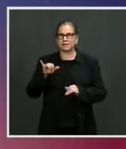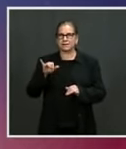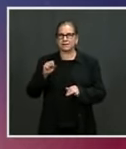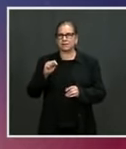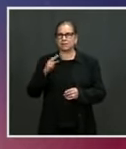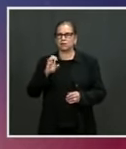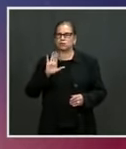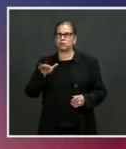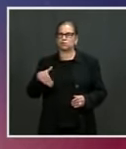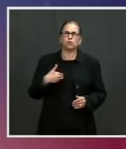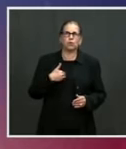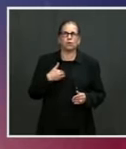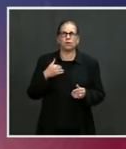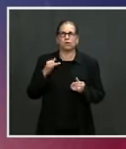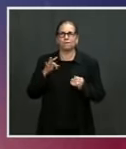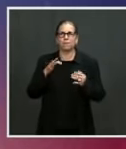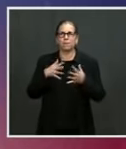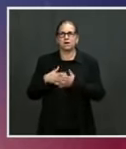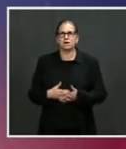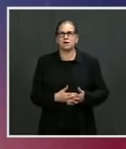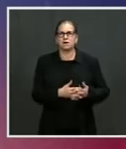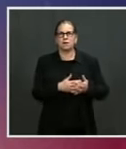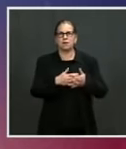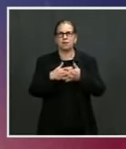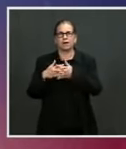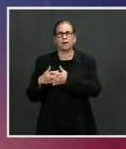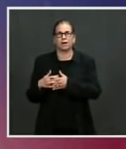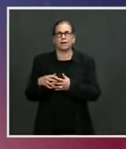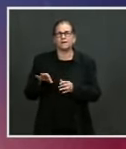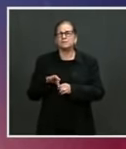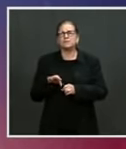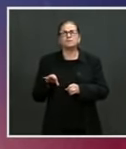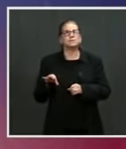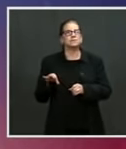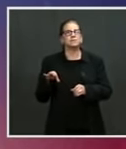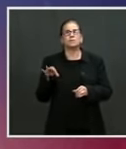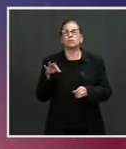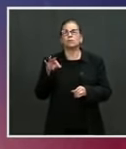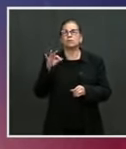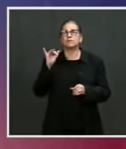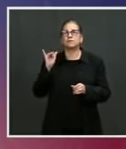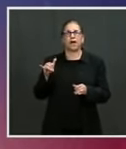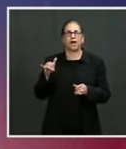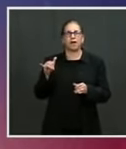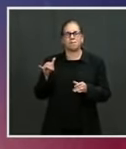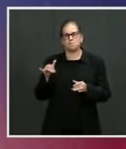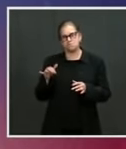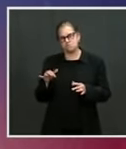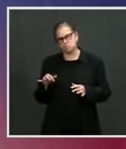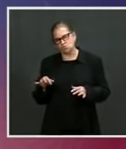And I believe it's a soul worth fighting for, and so do you. A soul worth dying for.